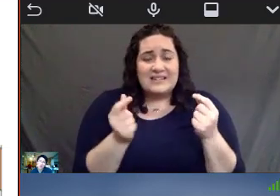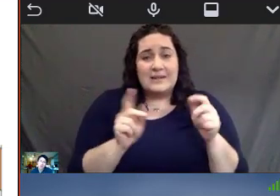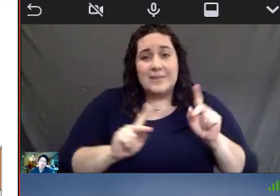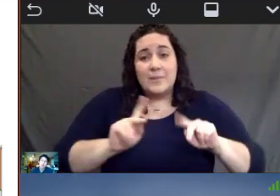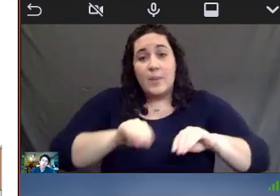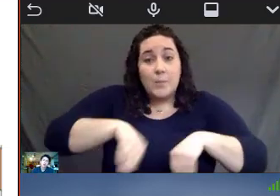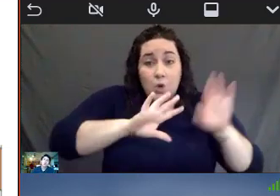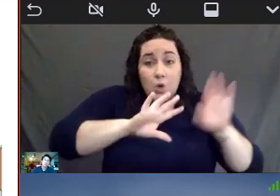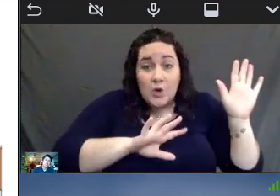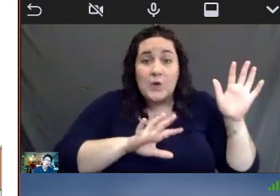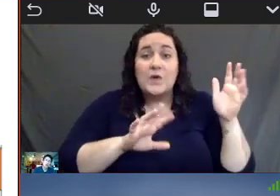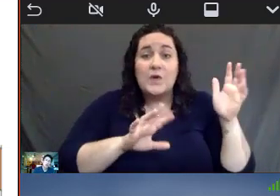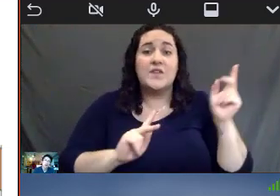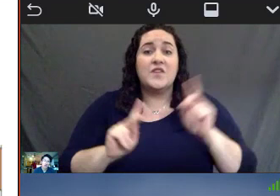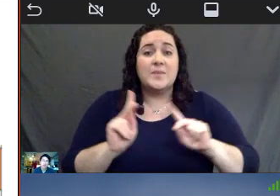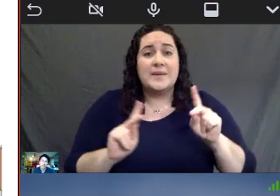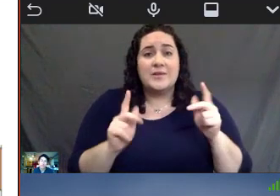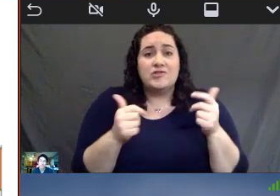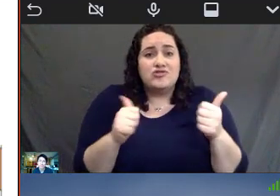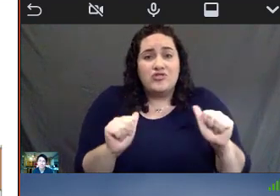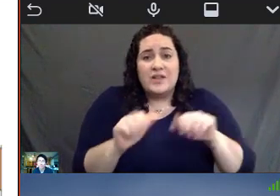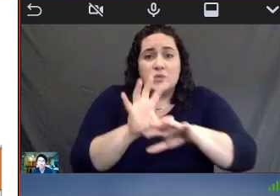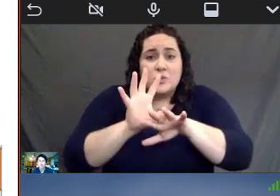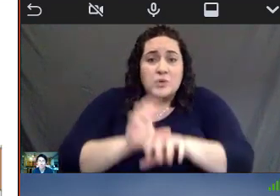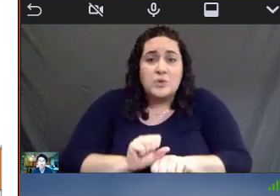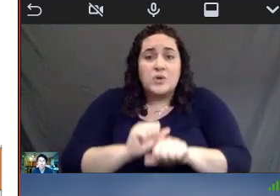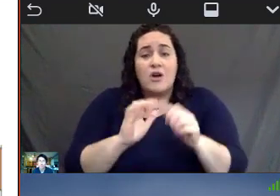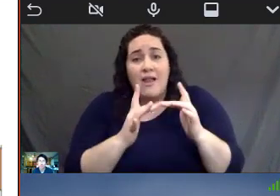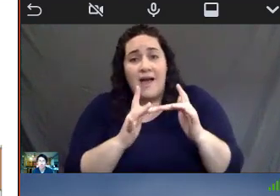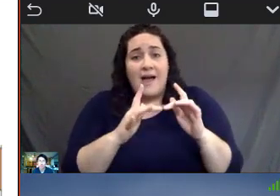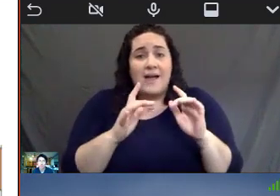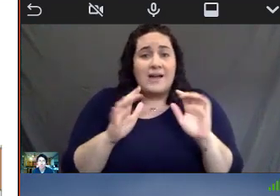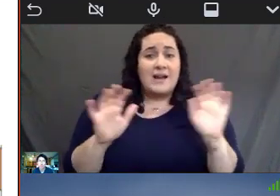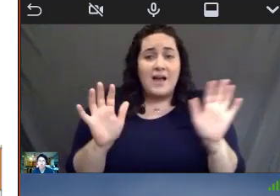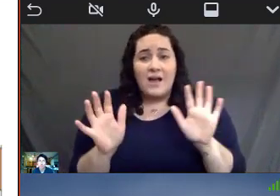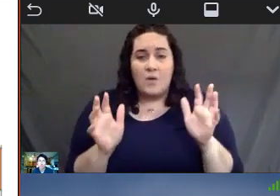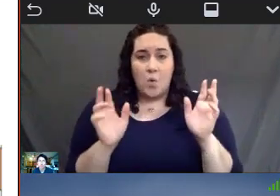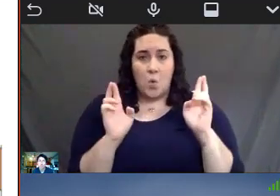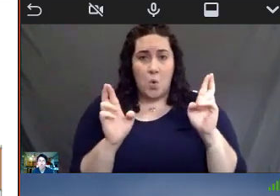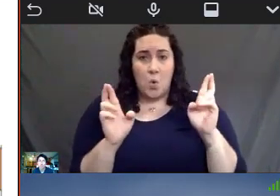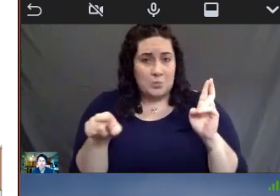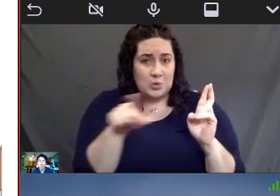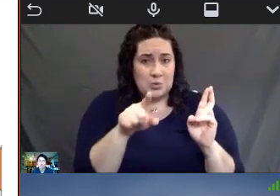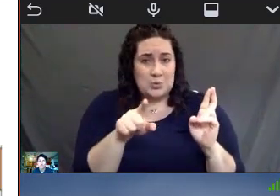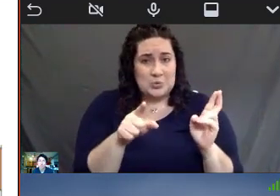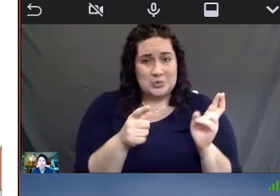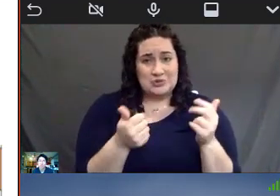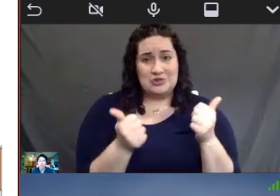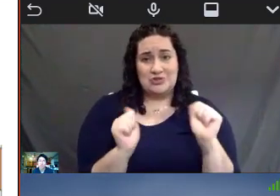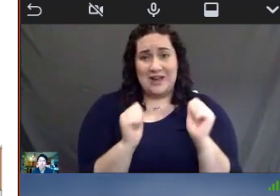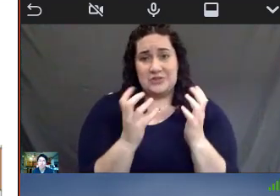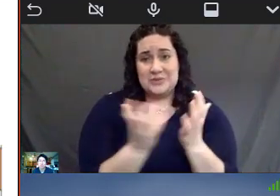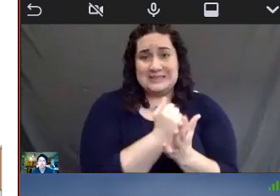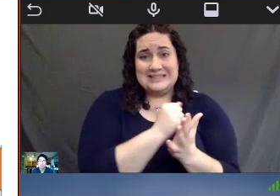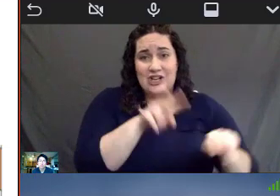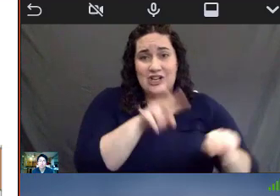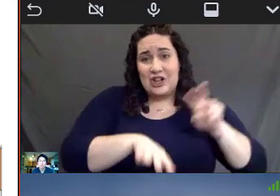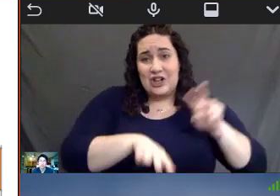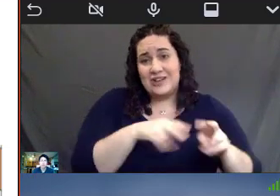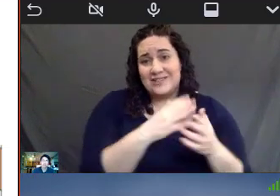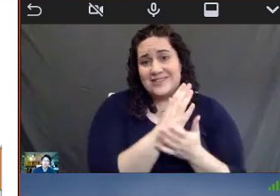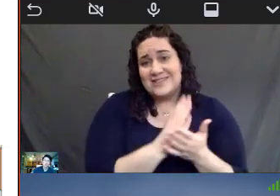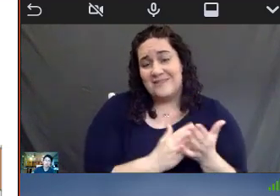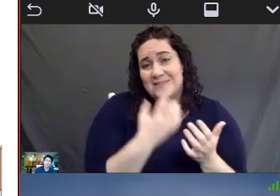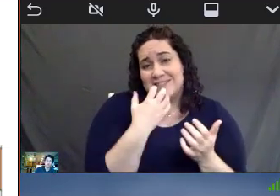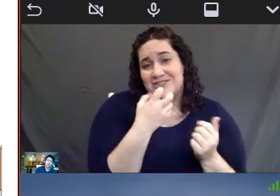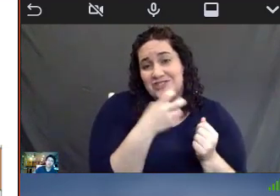to figure out what's going on. But hopefully you had some time to review some heat transfer. But if you didn't, we're essentially adding